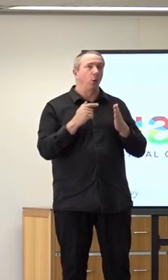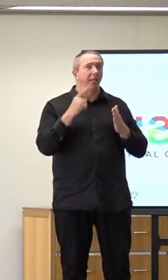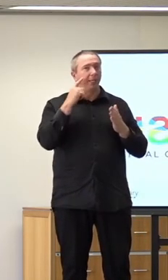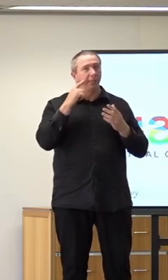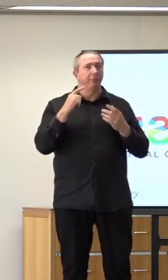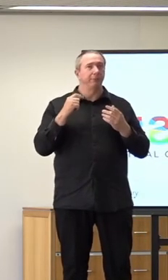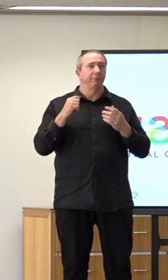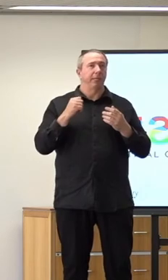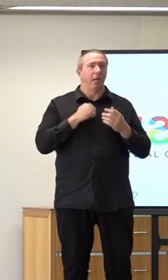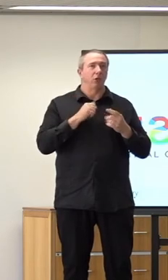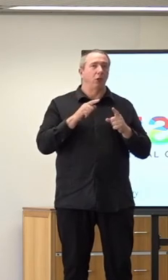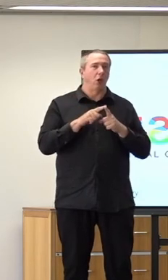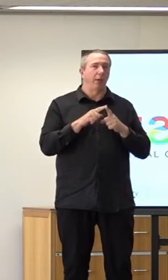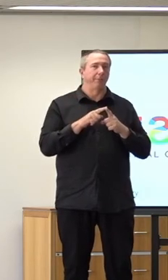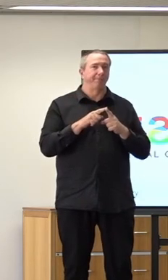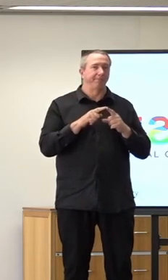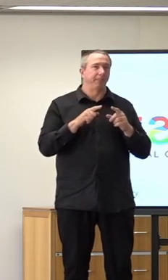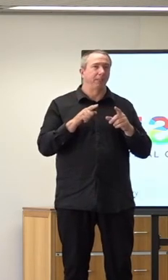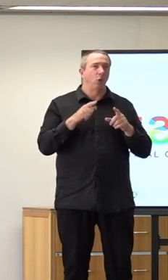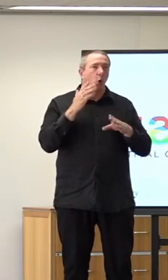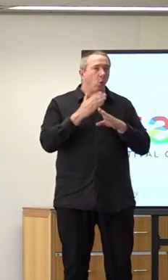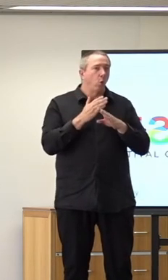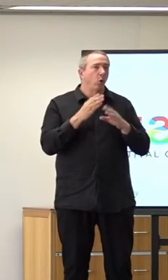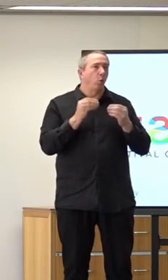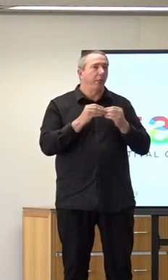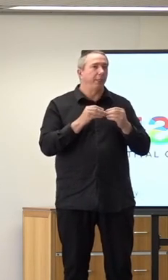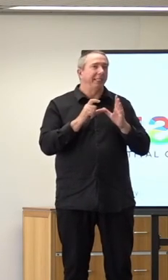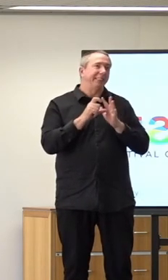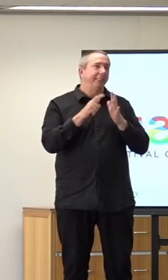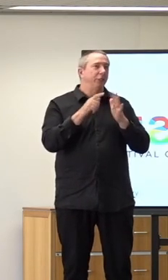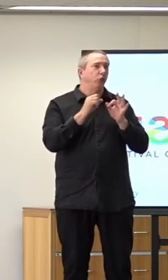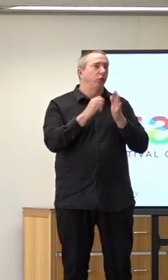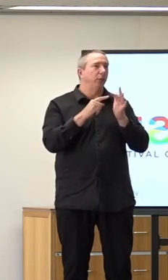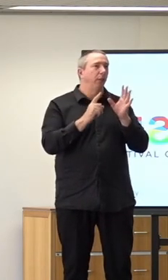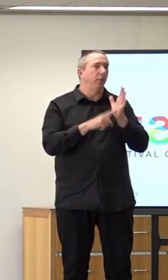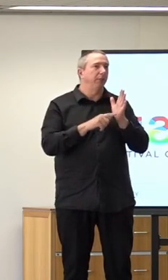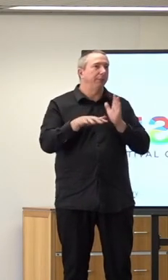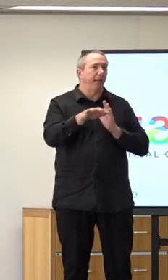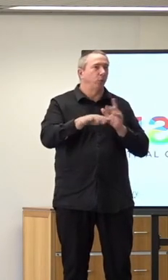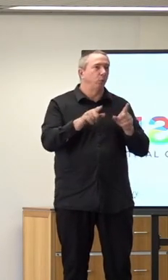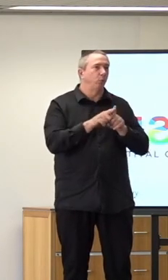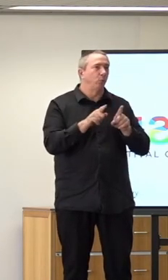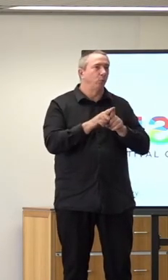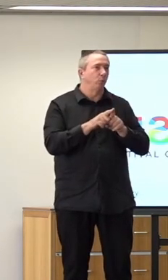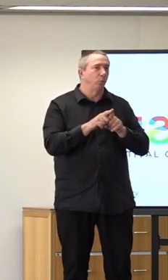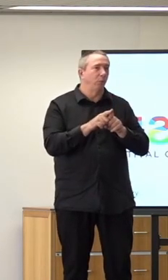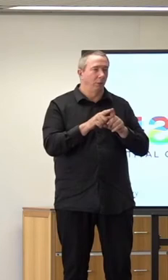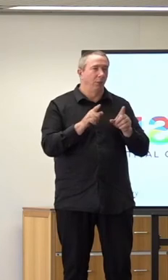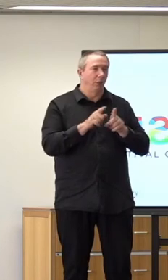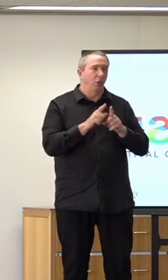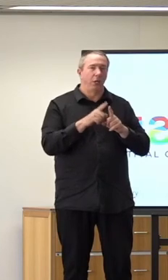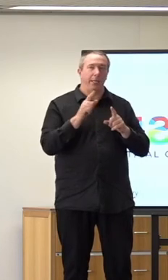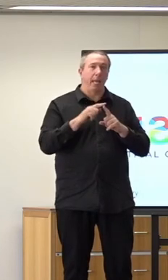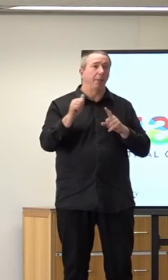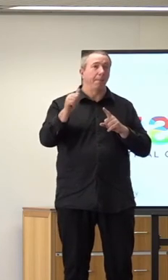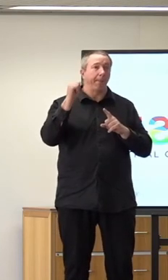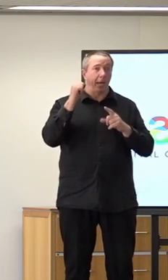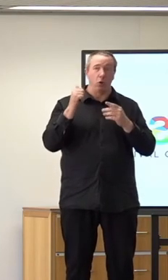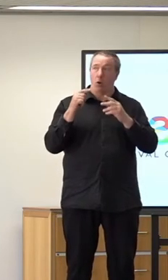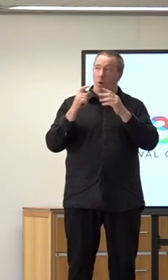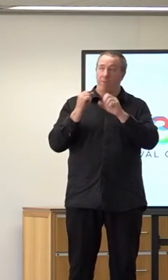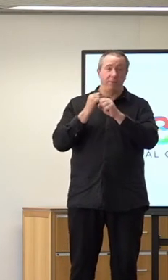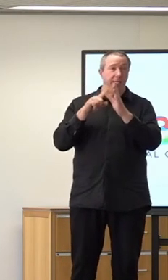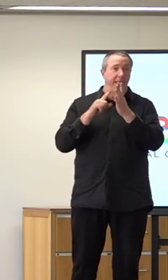a decentralized organization that can work in digital spaces, that can open up the back of the gallery, can open